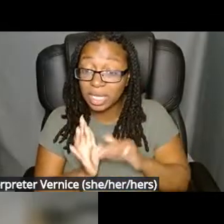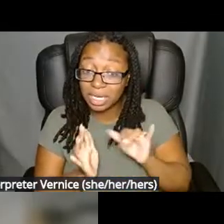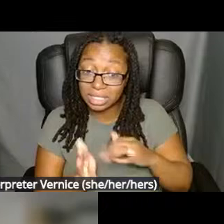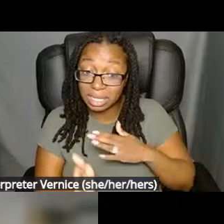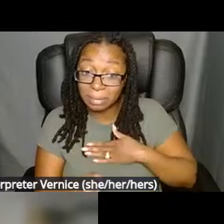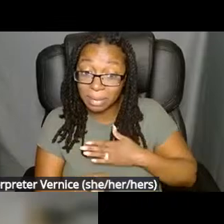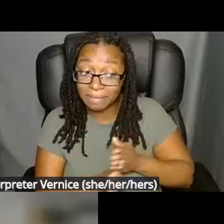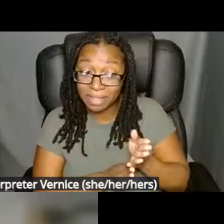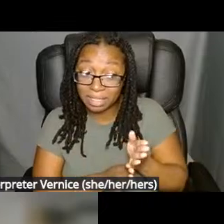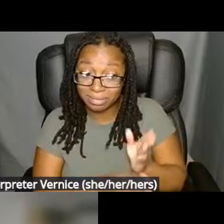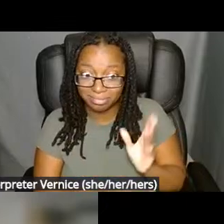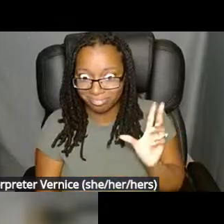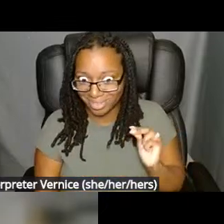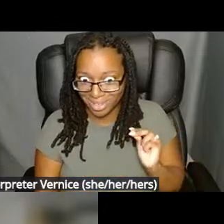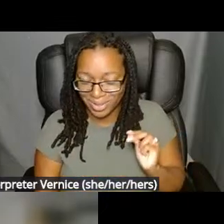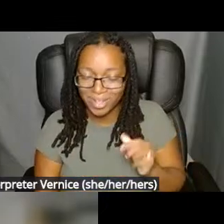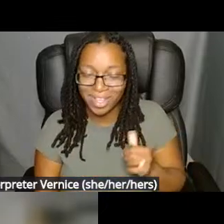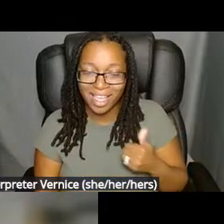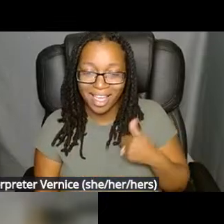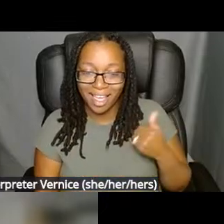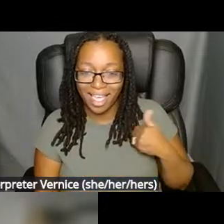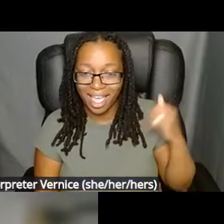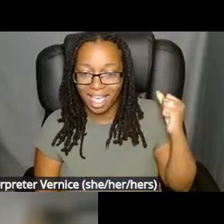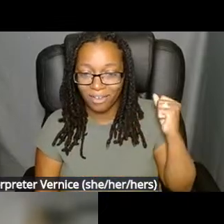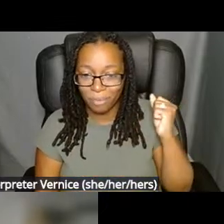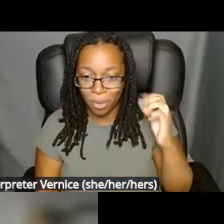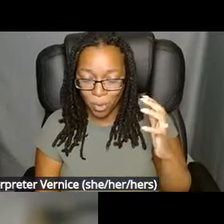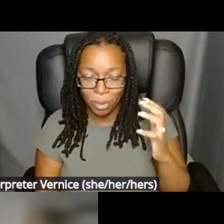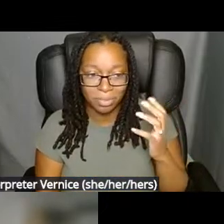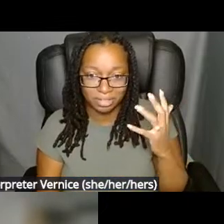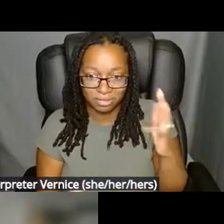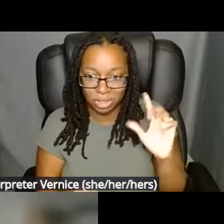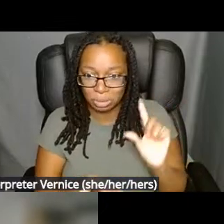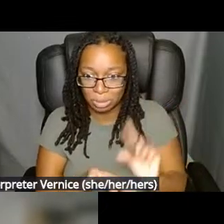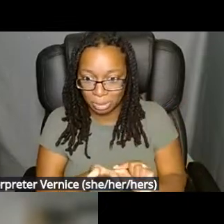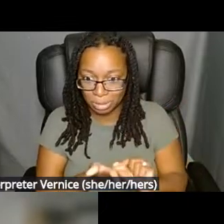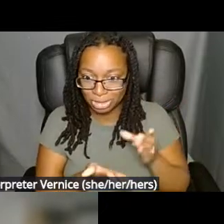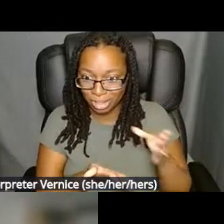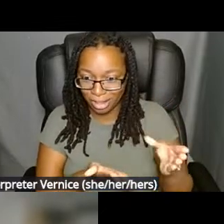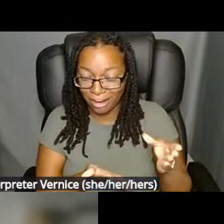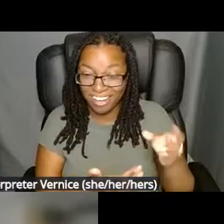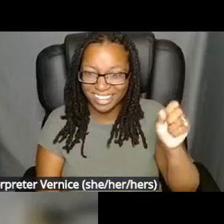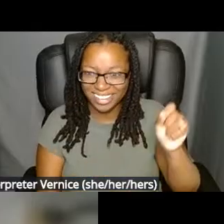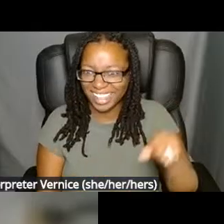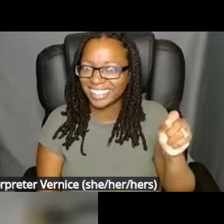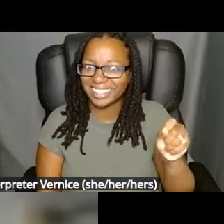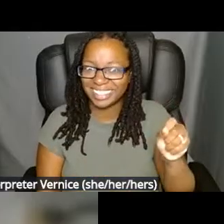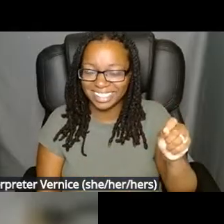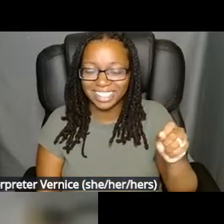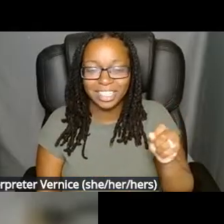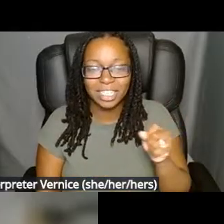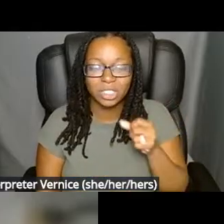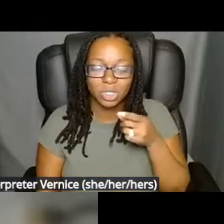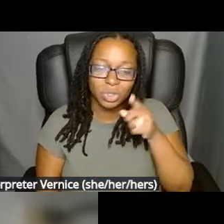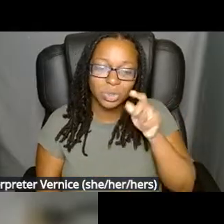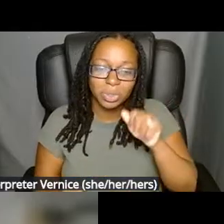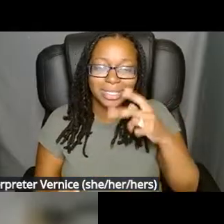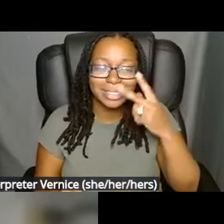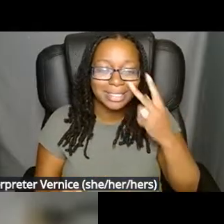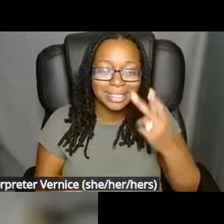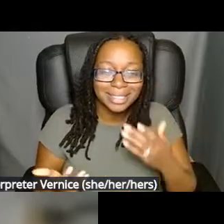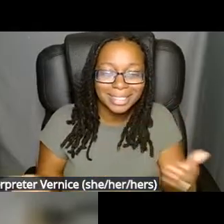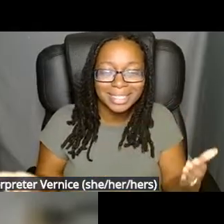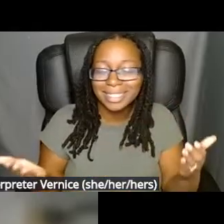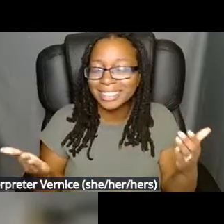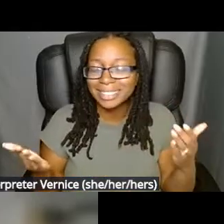do I have a poem that's been published in that and edited it? Yeah. And again, you can just see things, and even